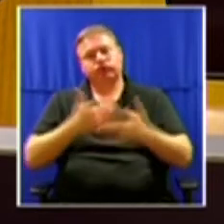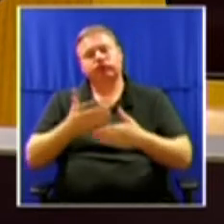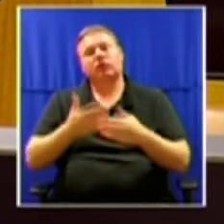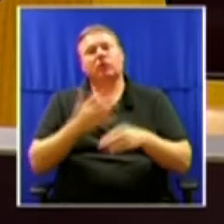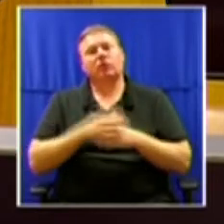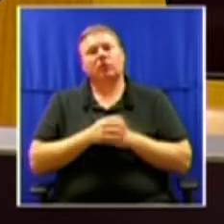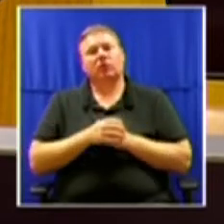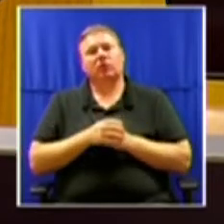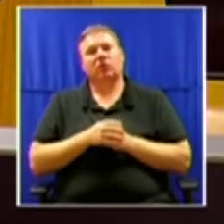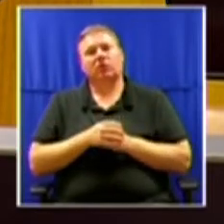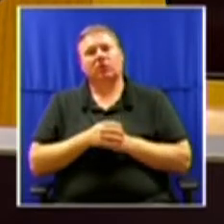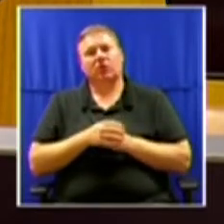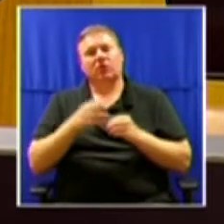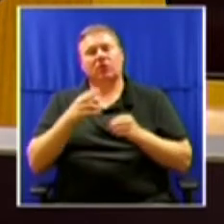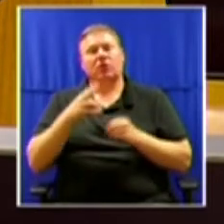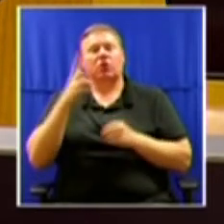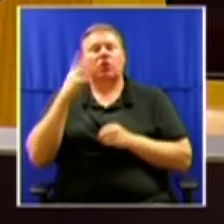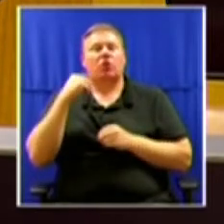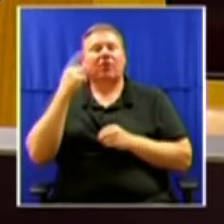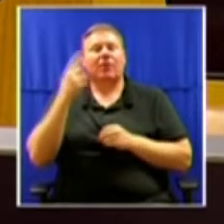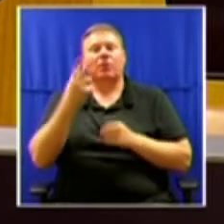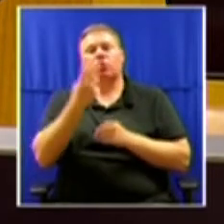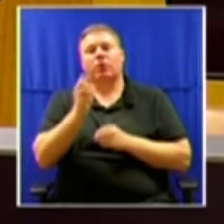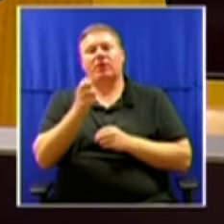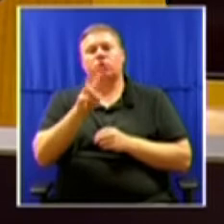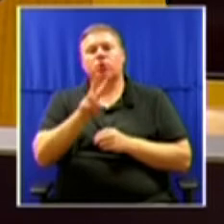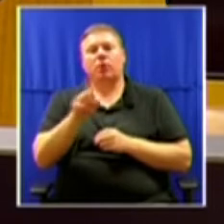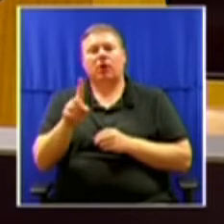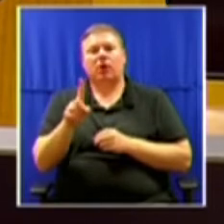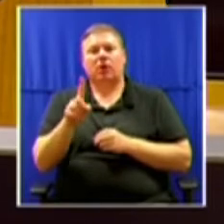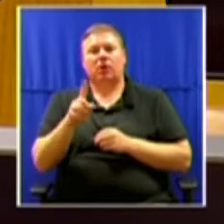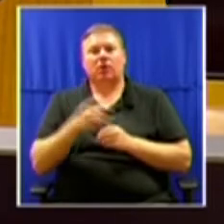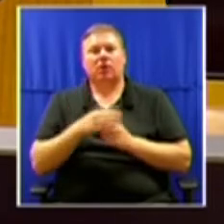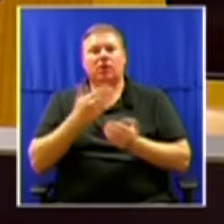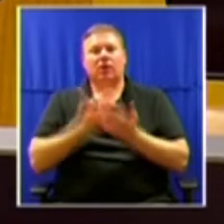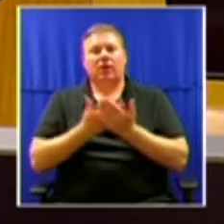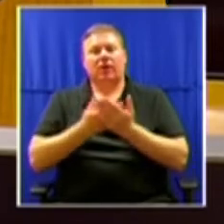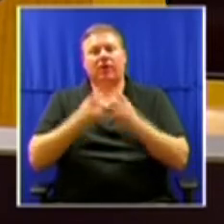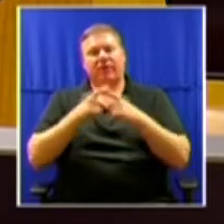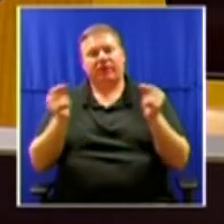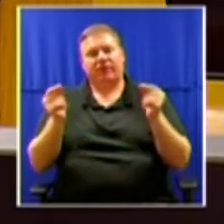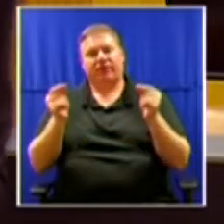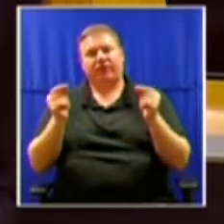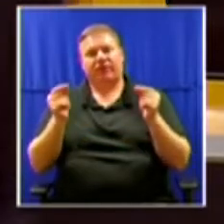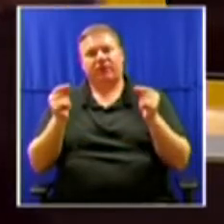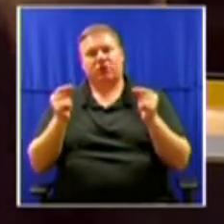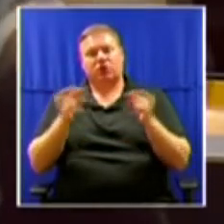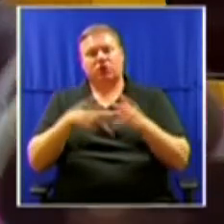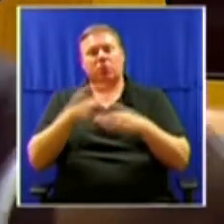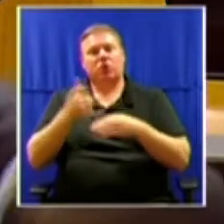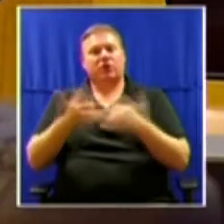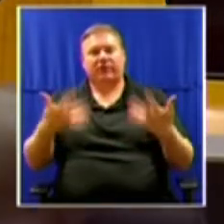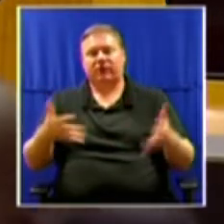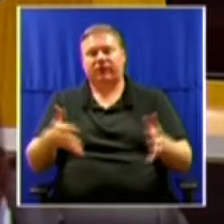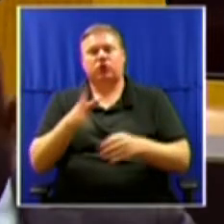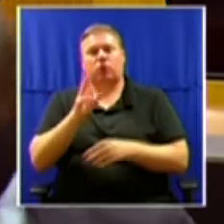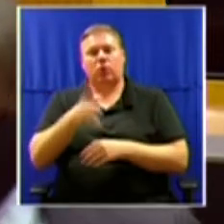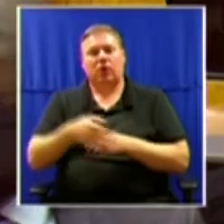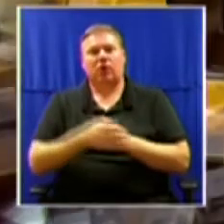and by November 2021, we will be able to complete the project. Thank you.